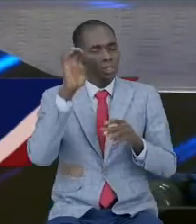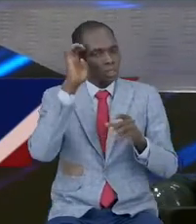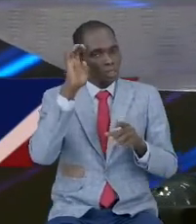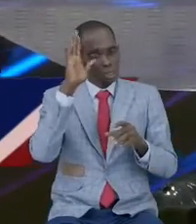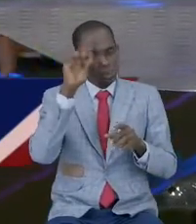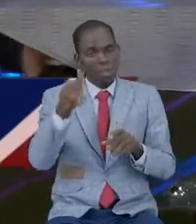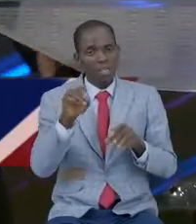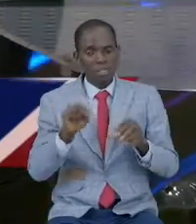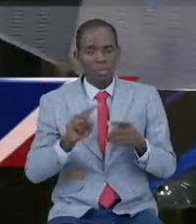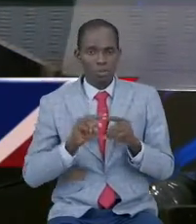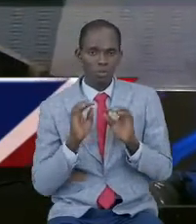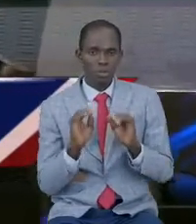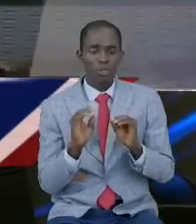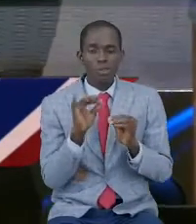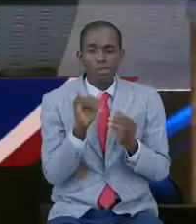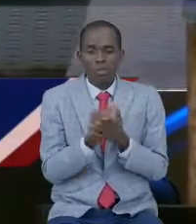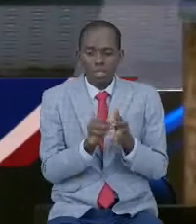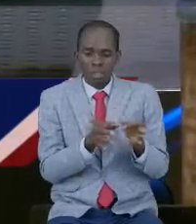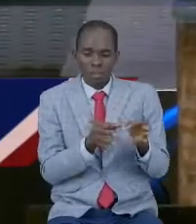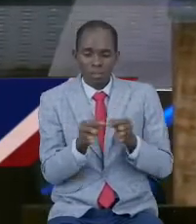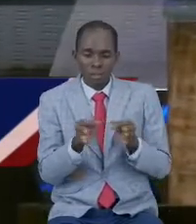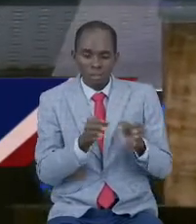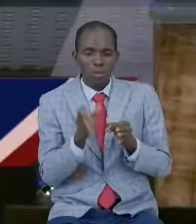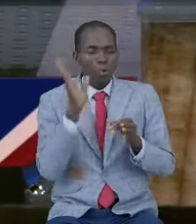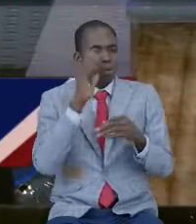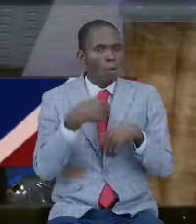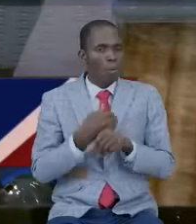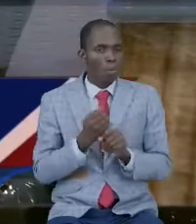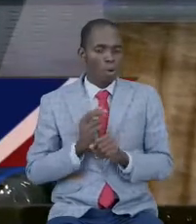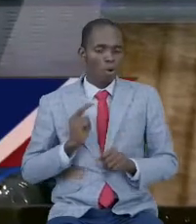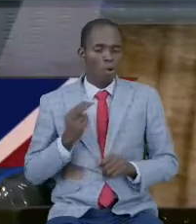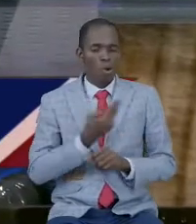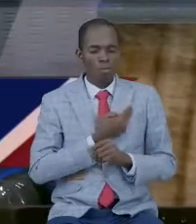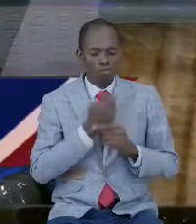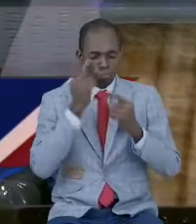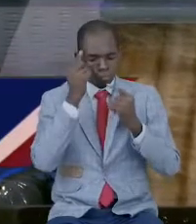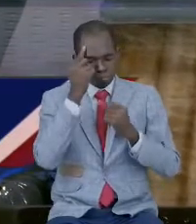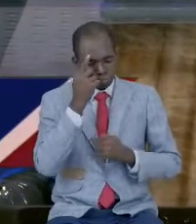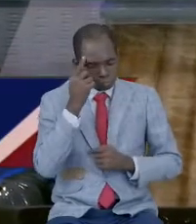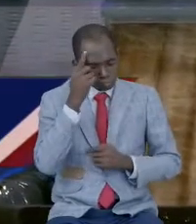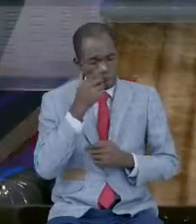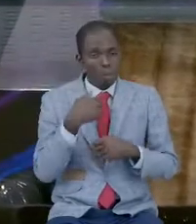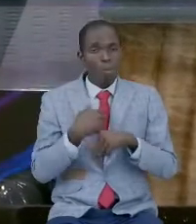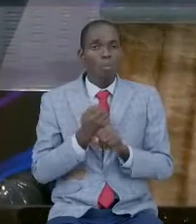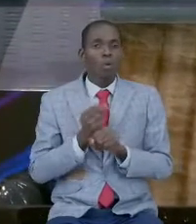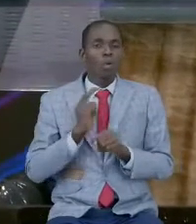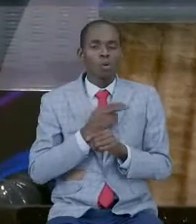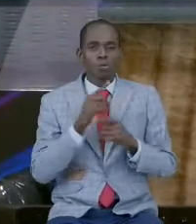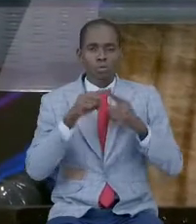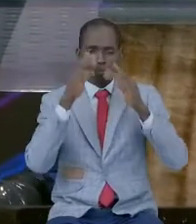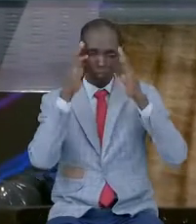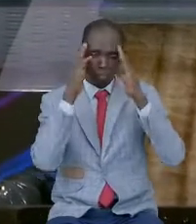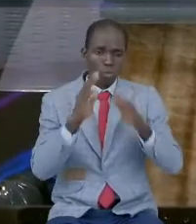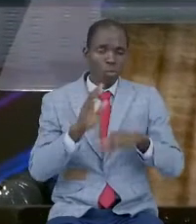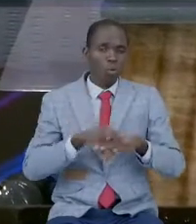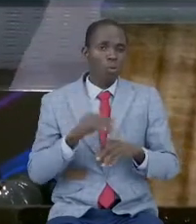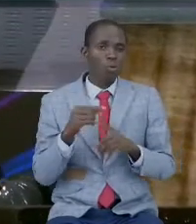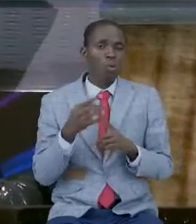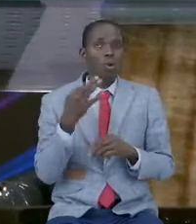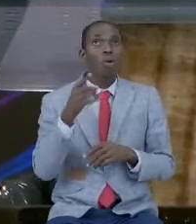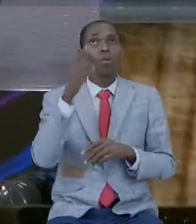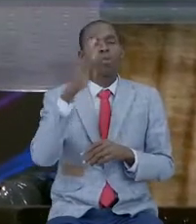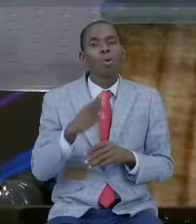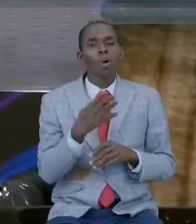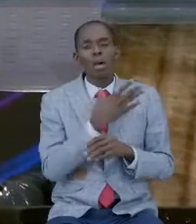that illustration will make us think, will make us look at the word of God and interpret the word